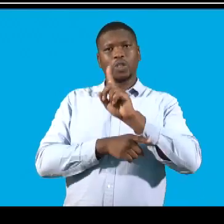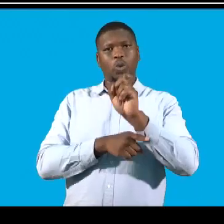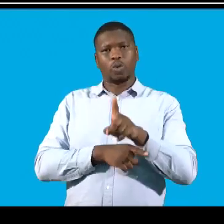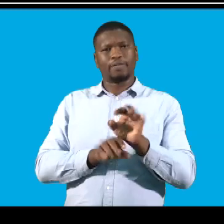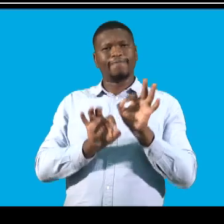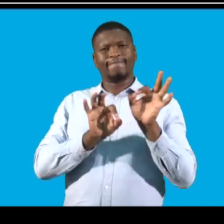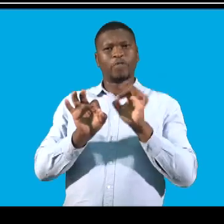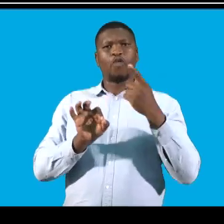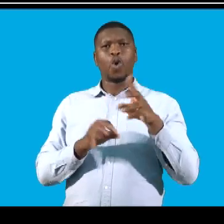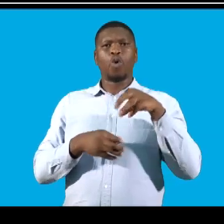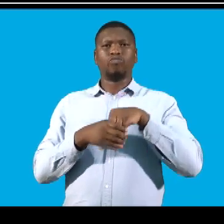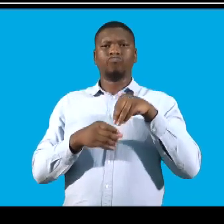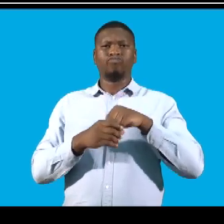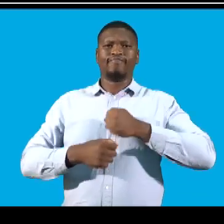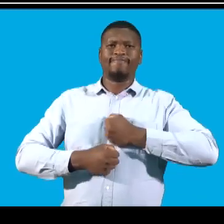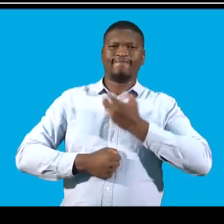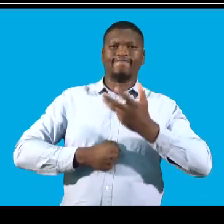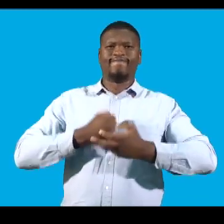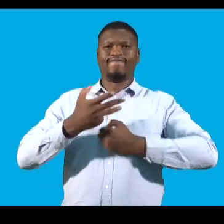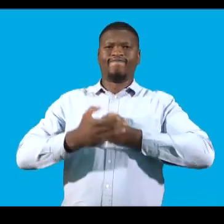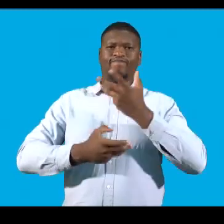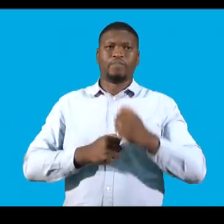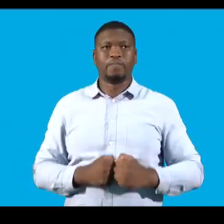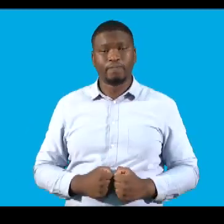on contextual poems.